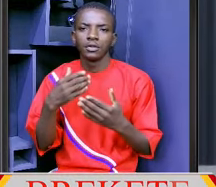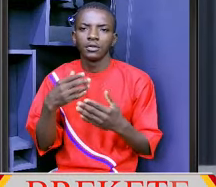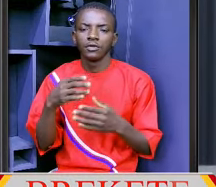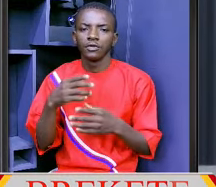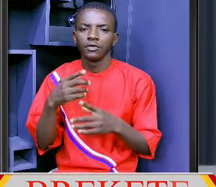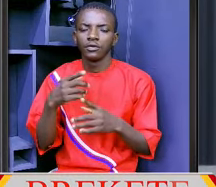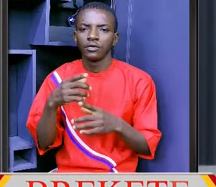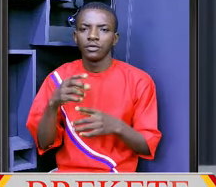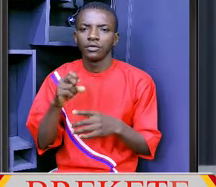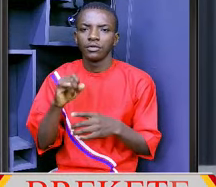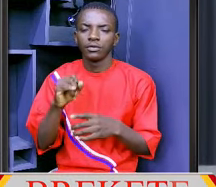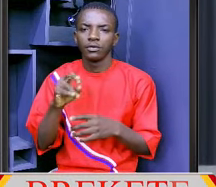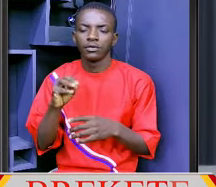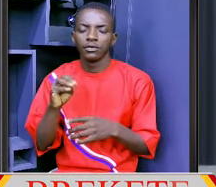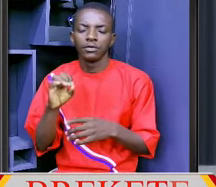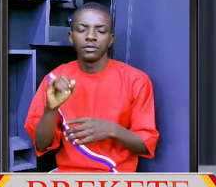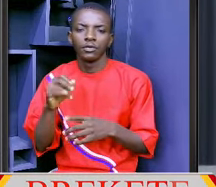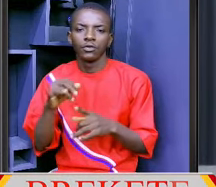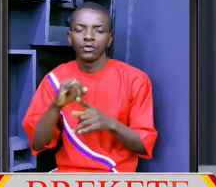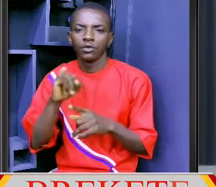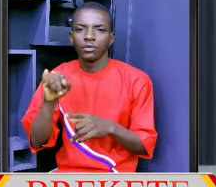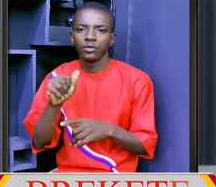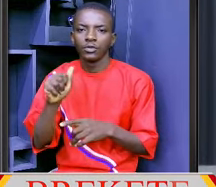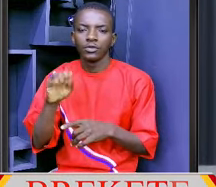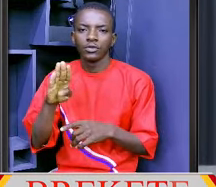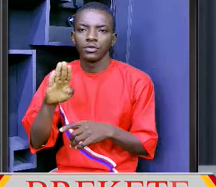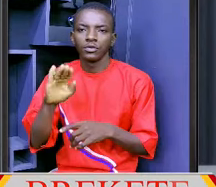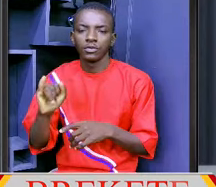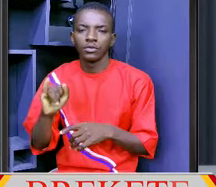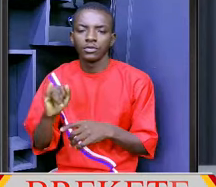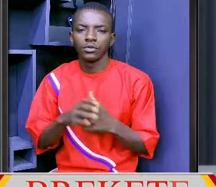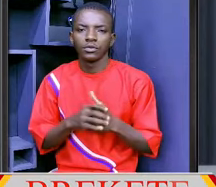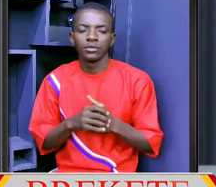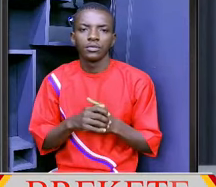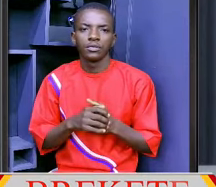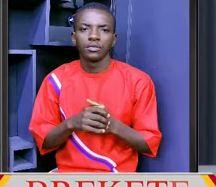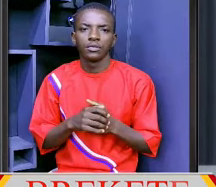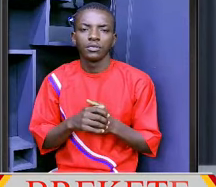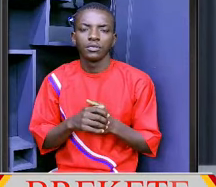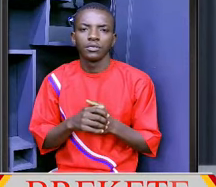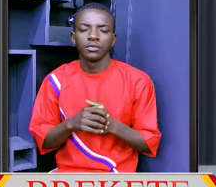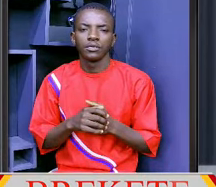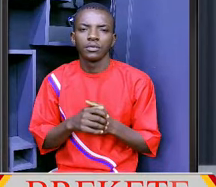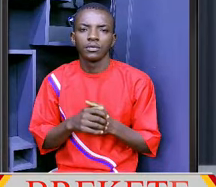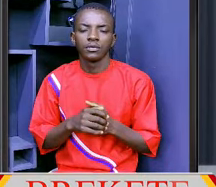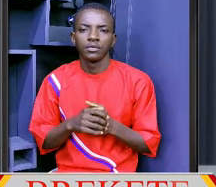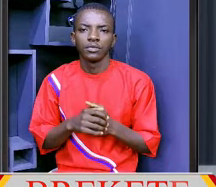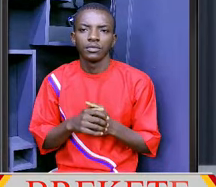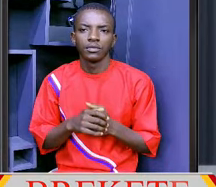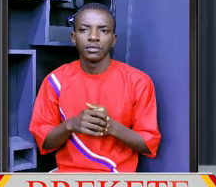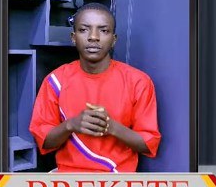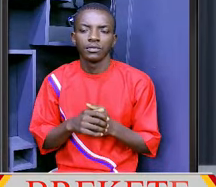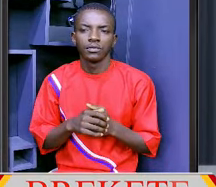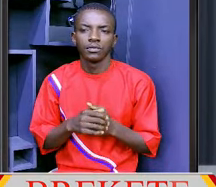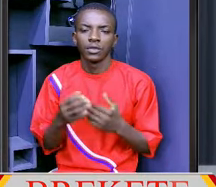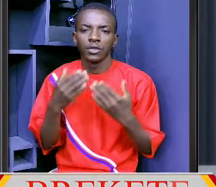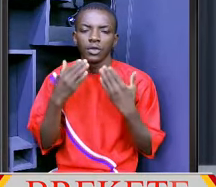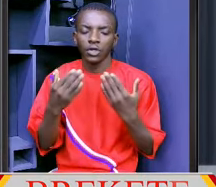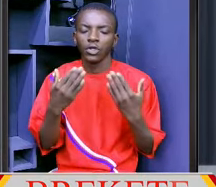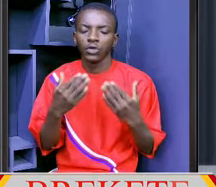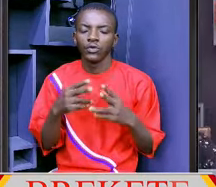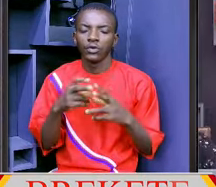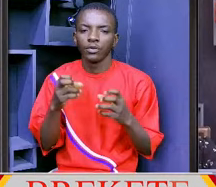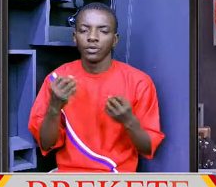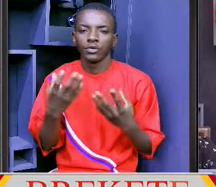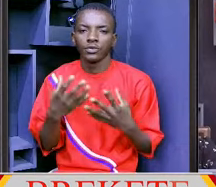From Jabi. Simeon Alechenu from Jabi, sir. Simeon Alechenu? Yes, sir. Okay, talk. Thank you very